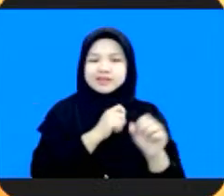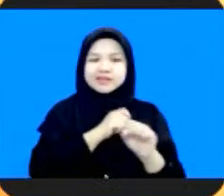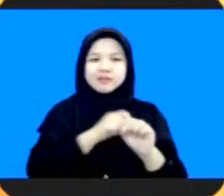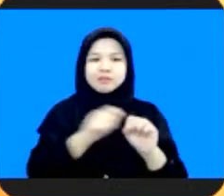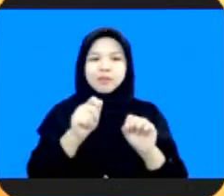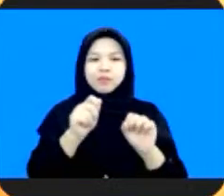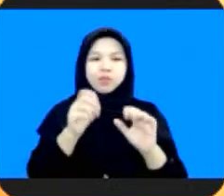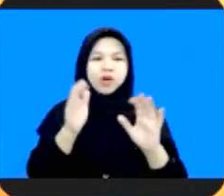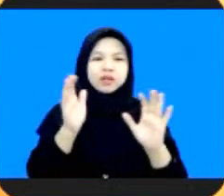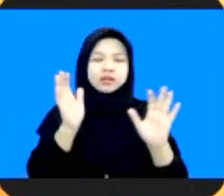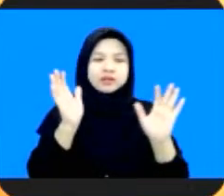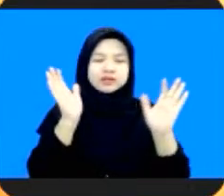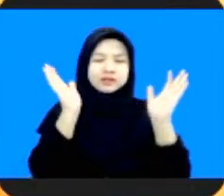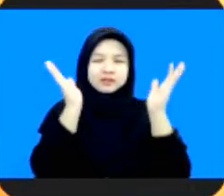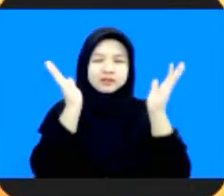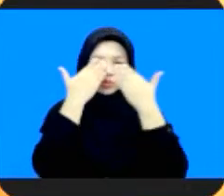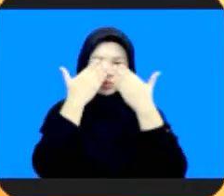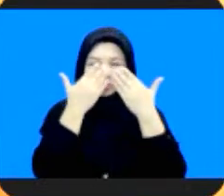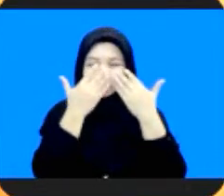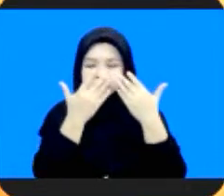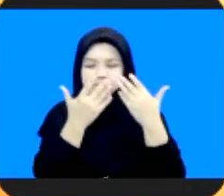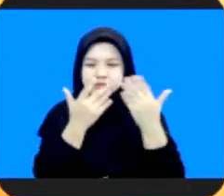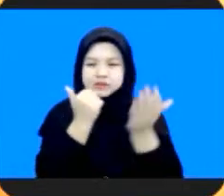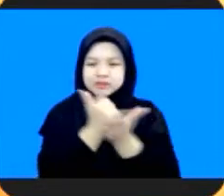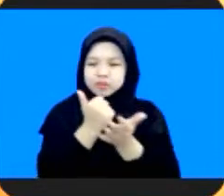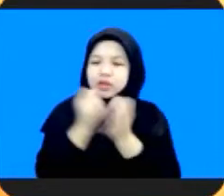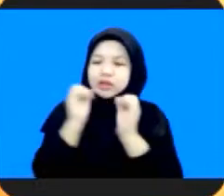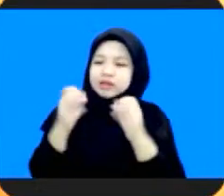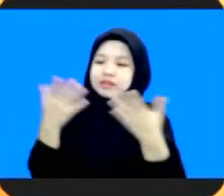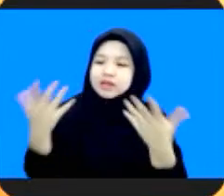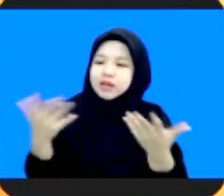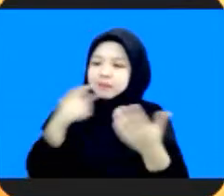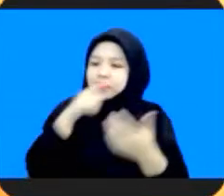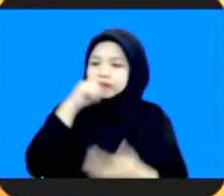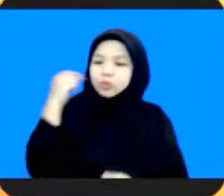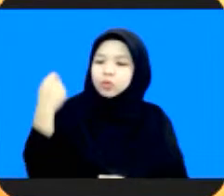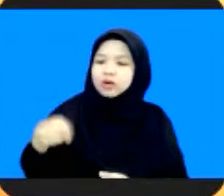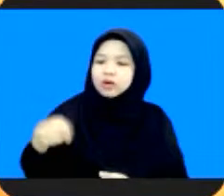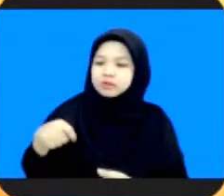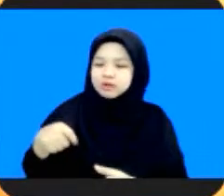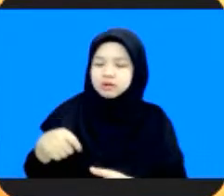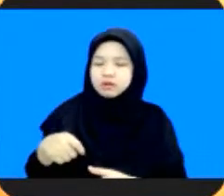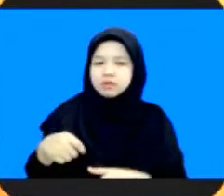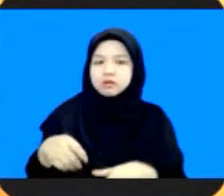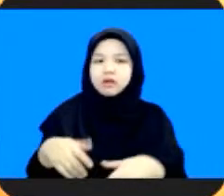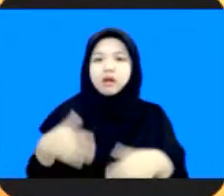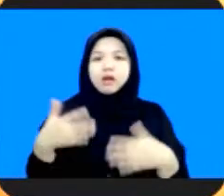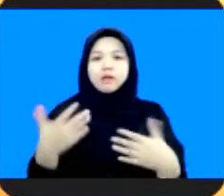what's going on in Ukraine, what Russian forces are doing in Ukraine.